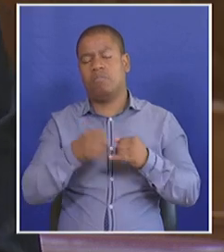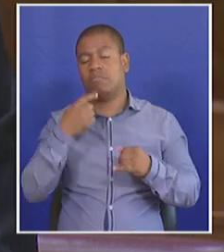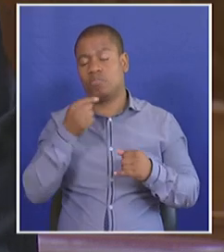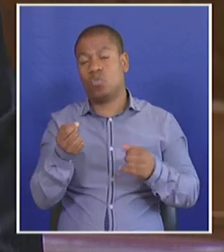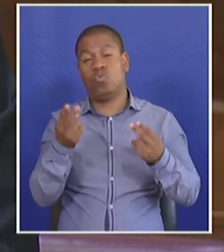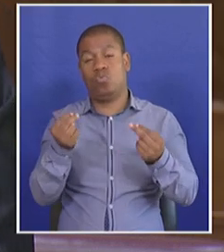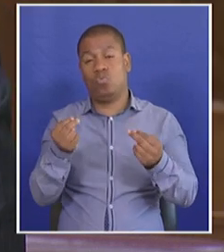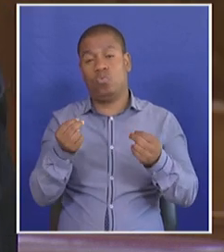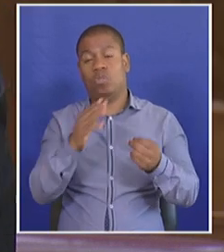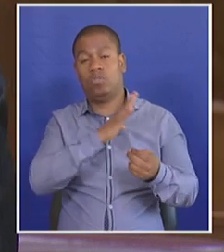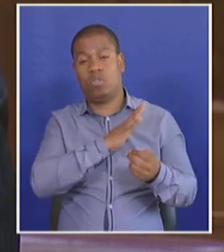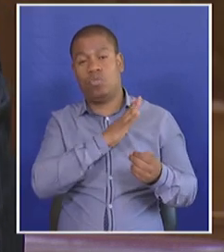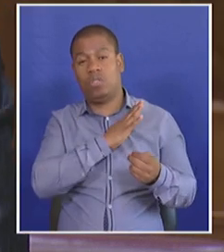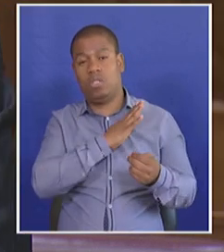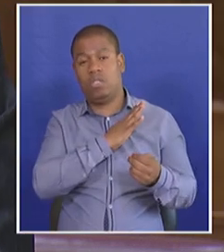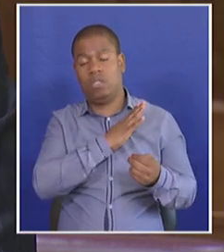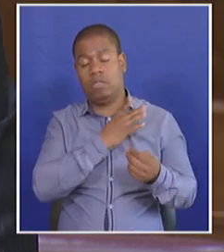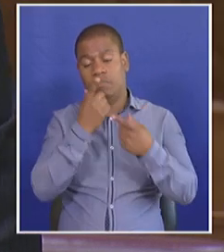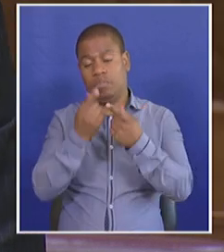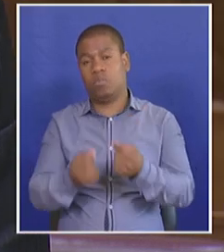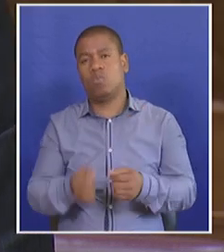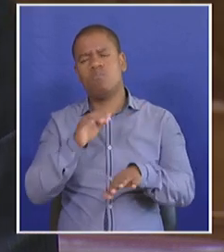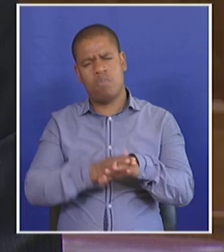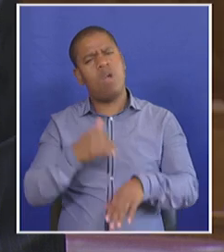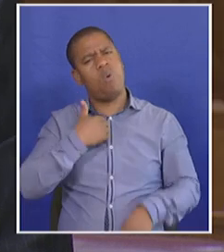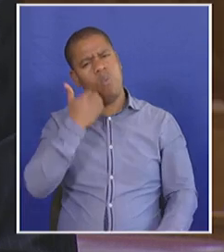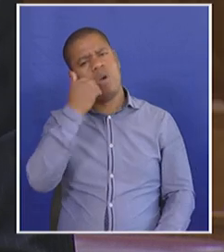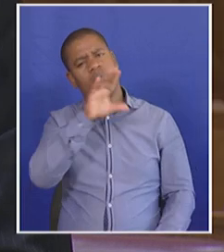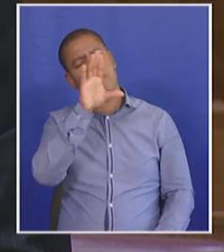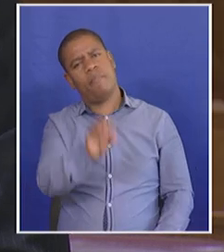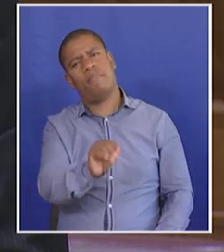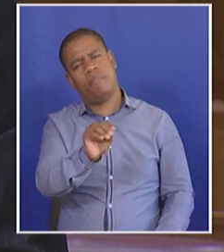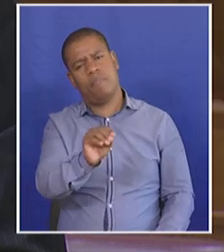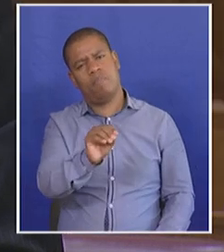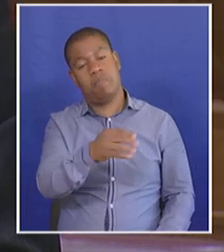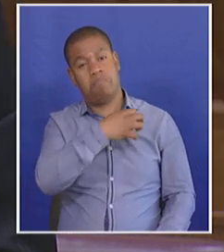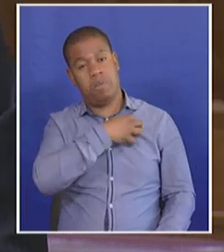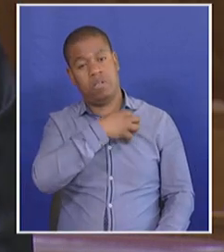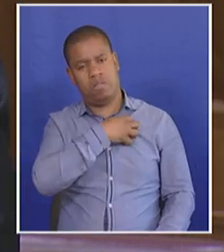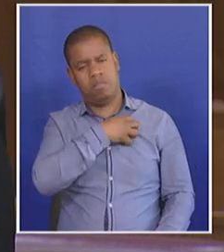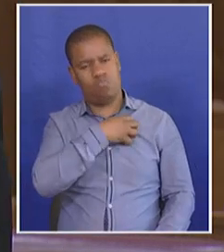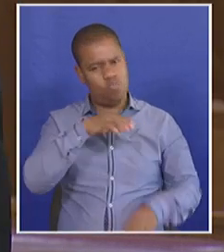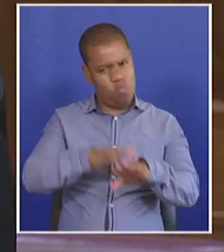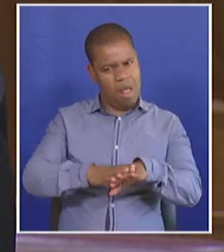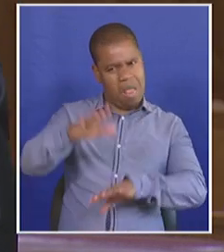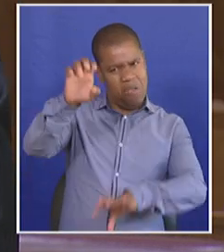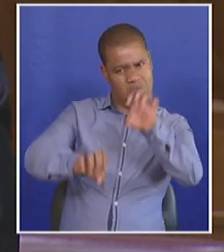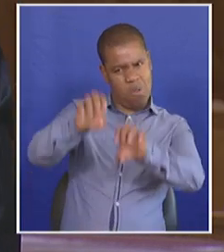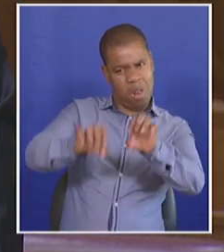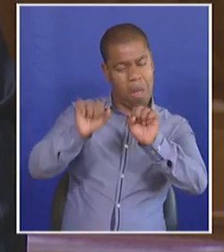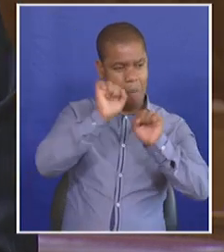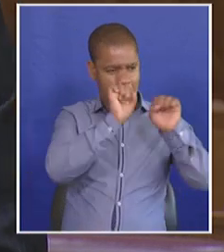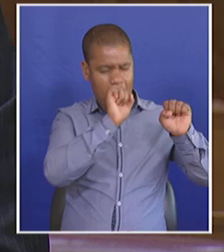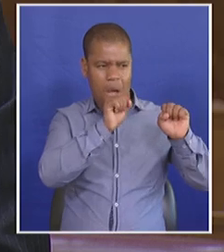security features that has to still get to Nkandla. I want to know, are the minister going to re-evaluate his